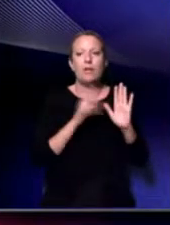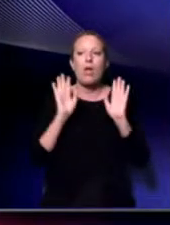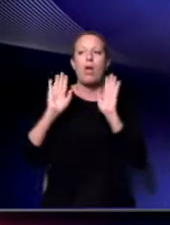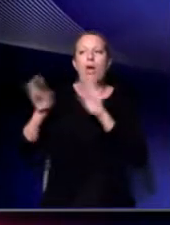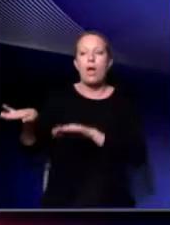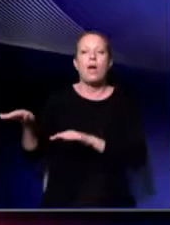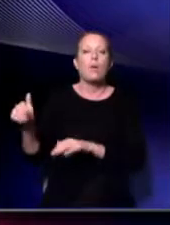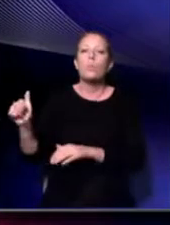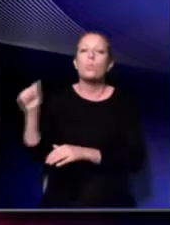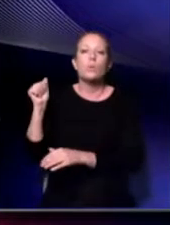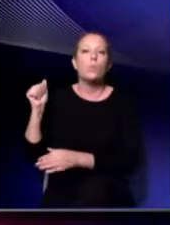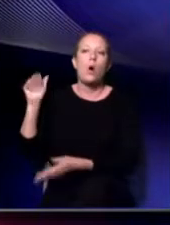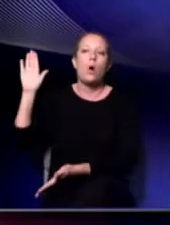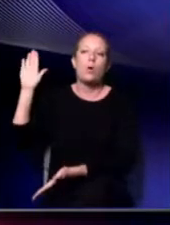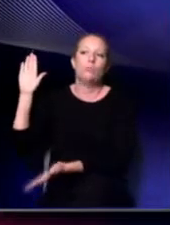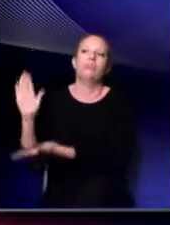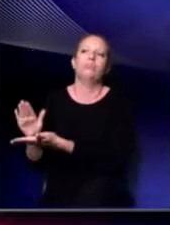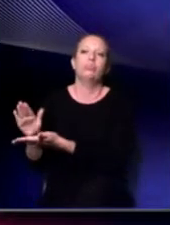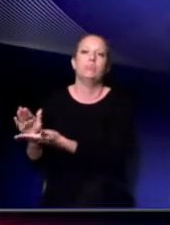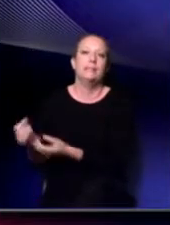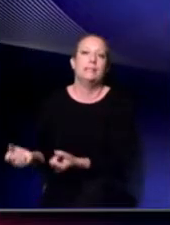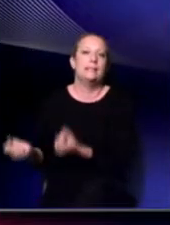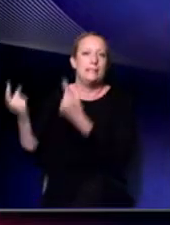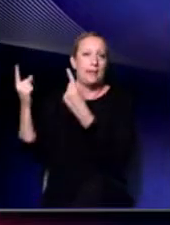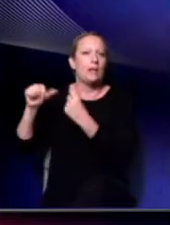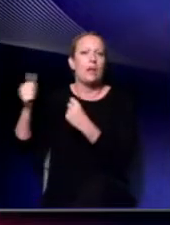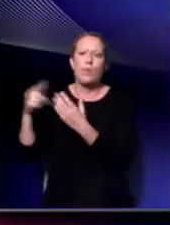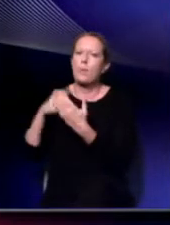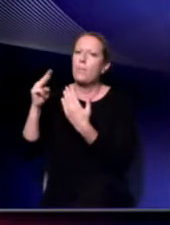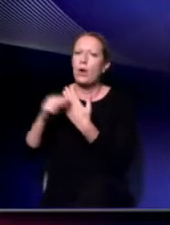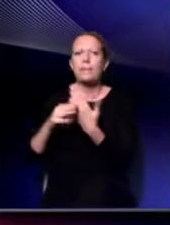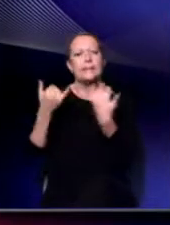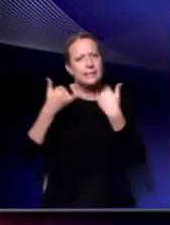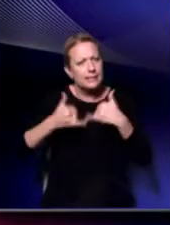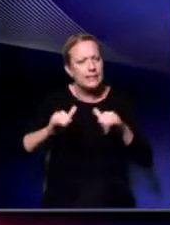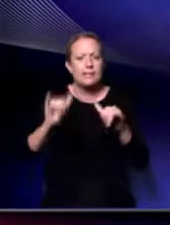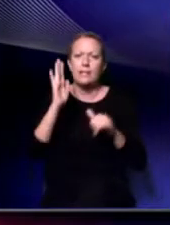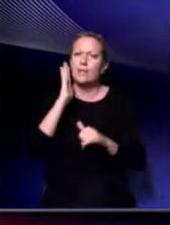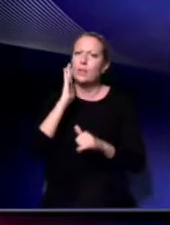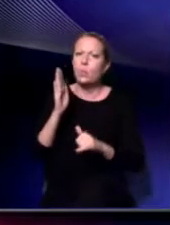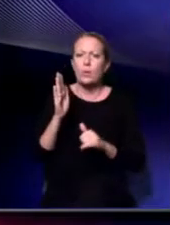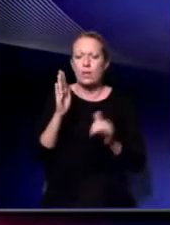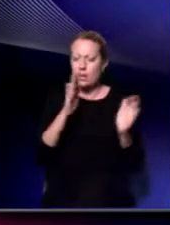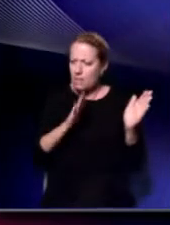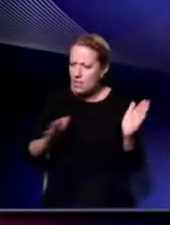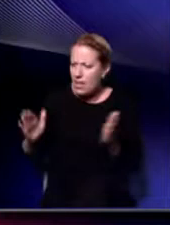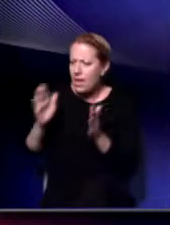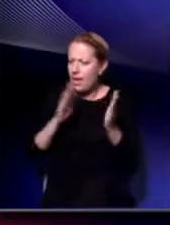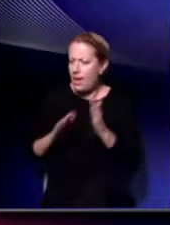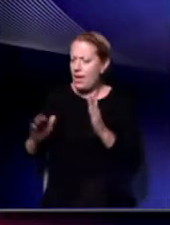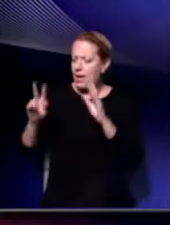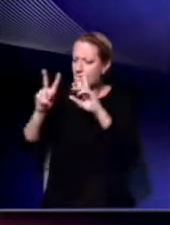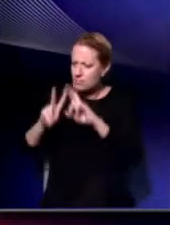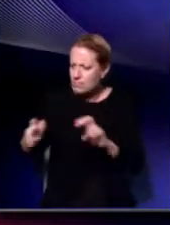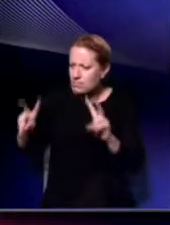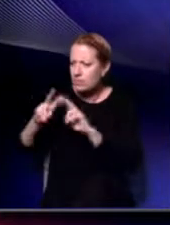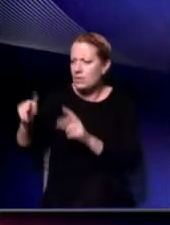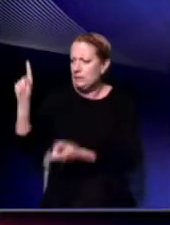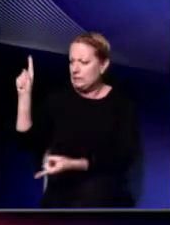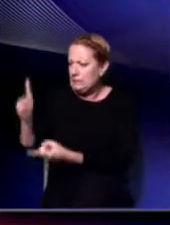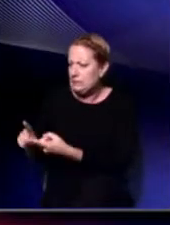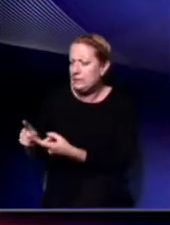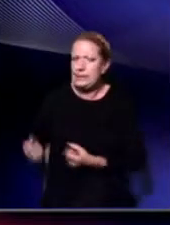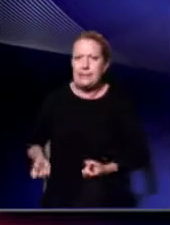in other programs. We will have to continue with our planning in reducing expenditures in